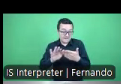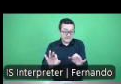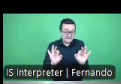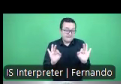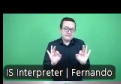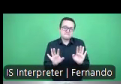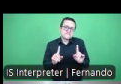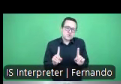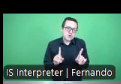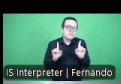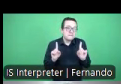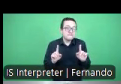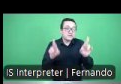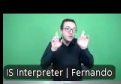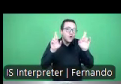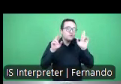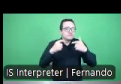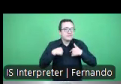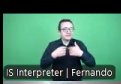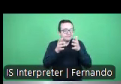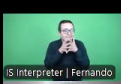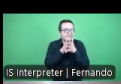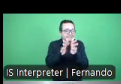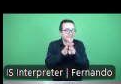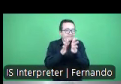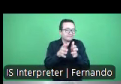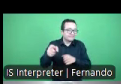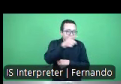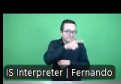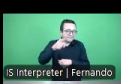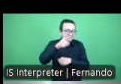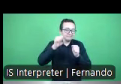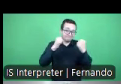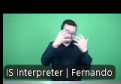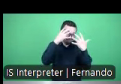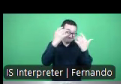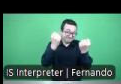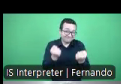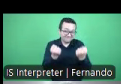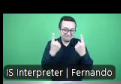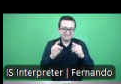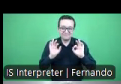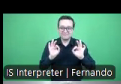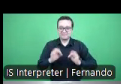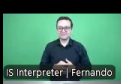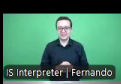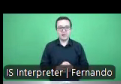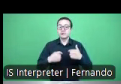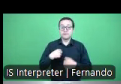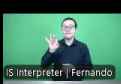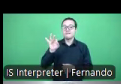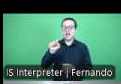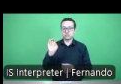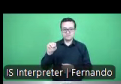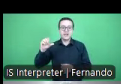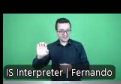by everyone. Well, Baik, right. So, saya Fatum Ade seperti tadi sudah my diperkenalkan name is oleh Fatum Ade, as already Erika. been mentioned